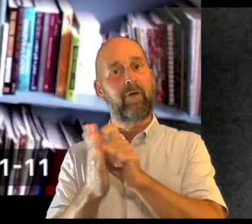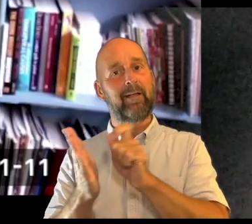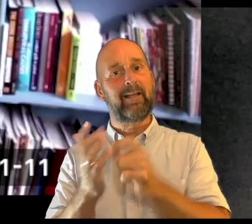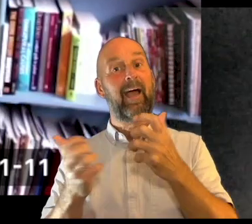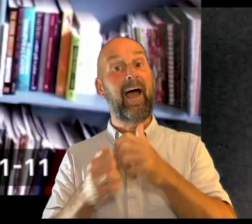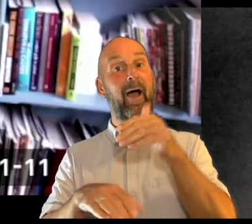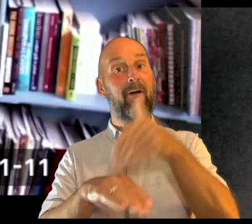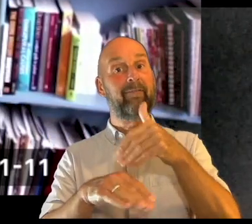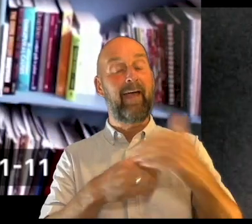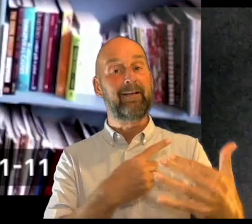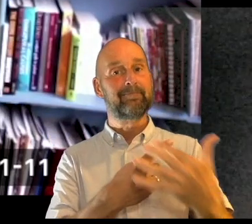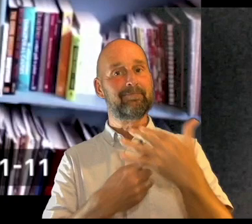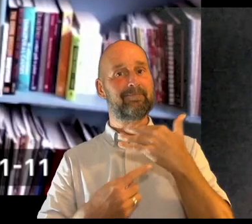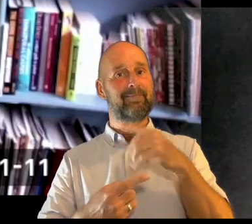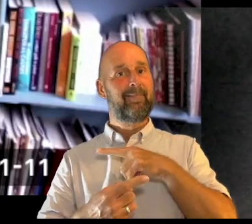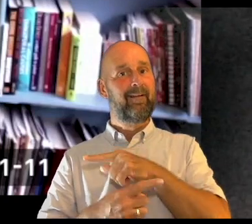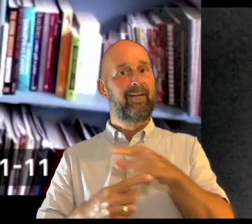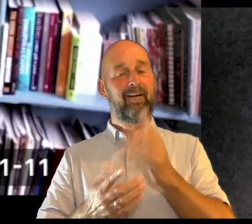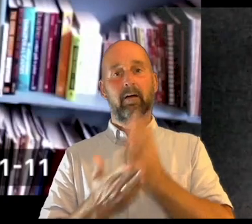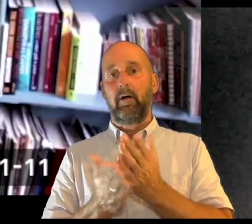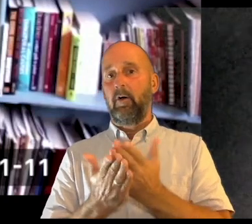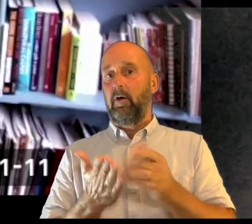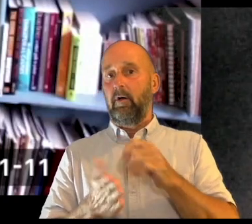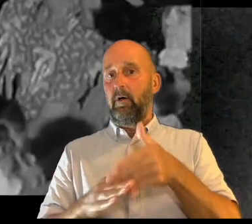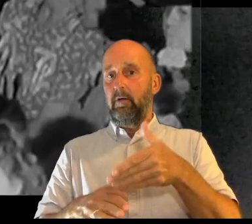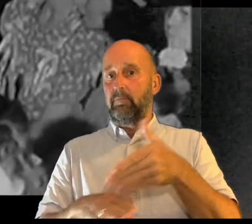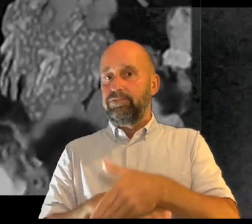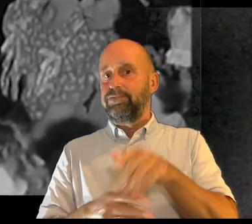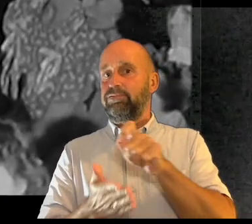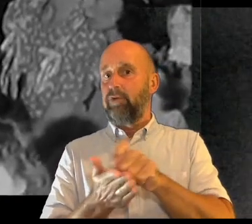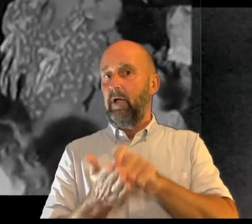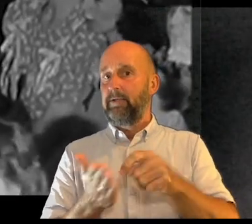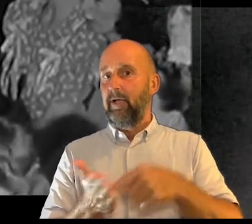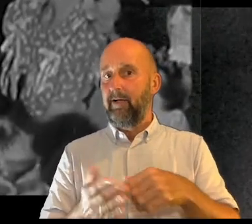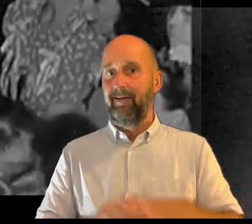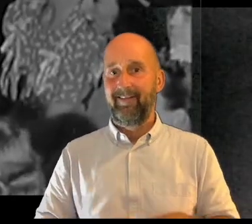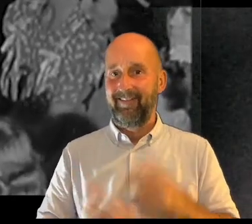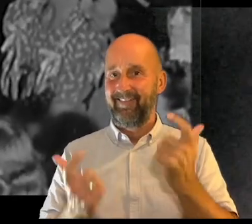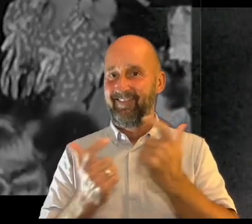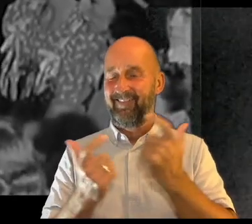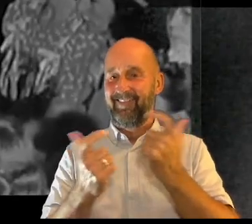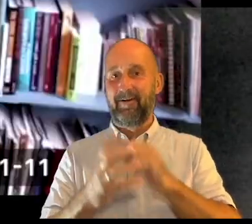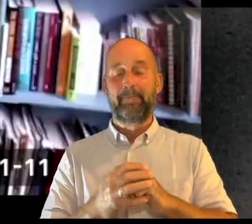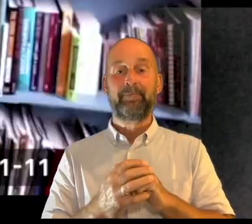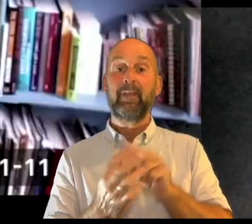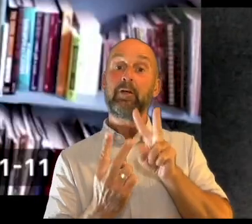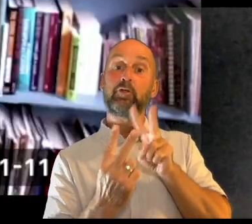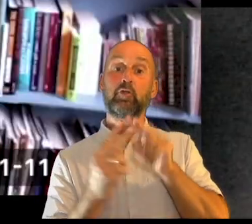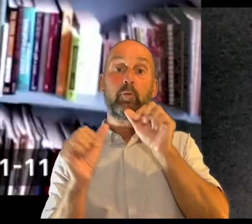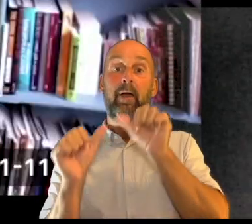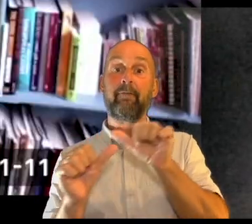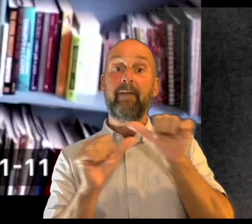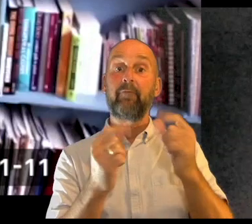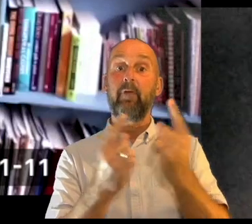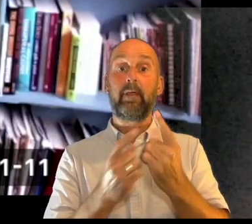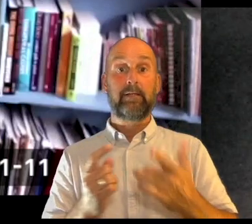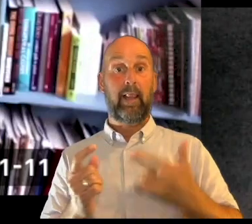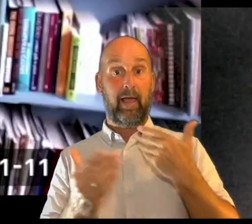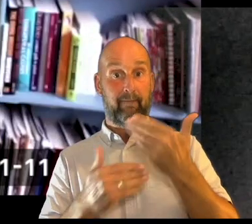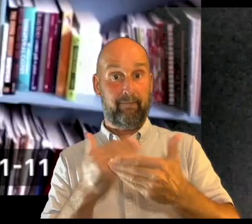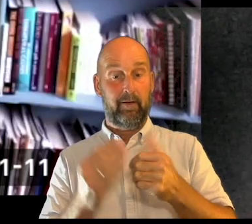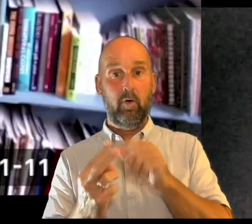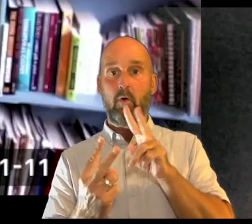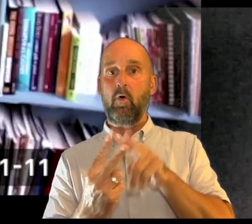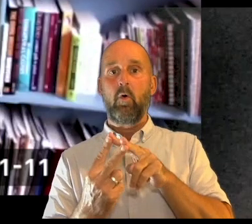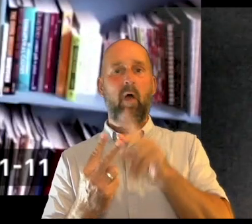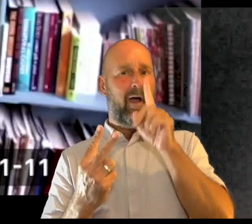effects of it rather than the actual writing. Two of my favourite things in life. Oh God, I